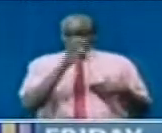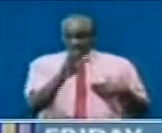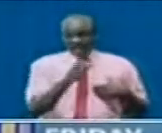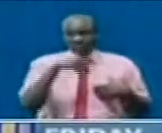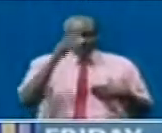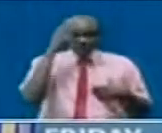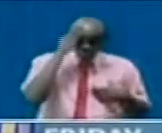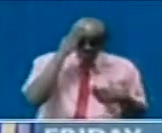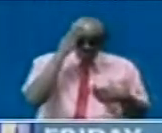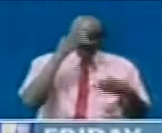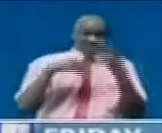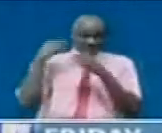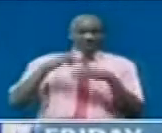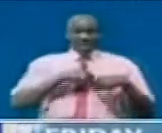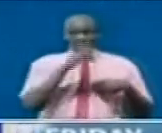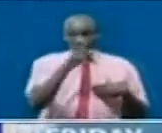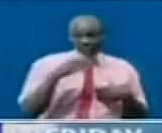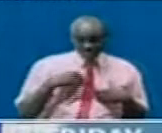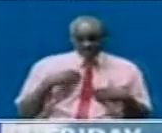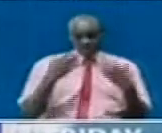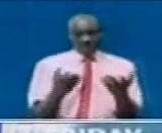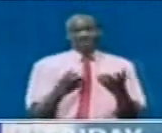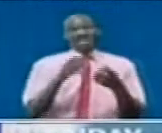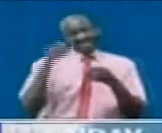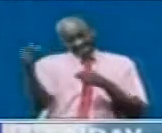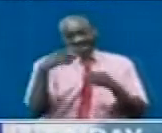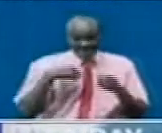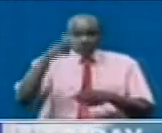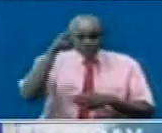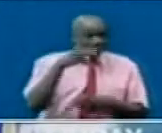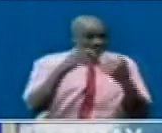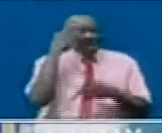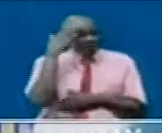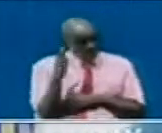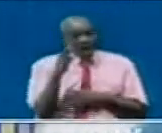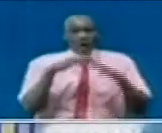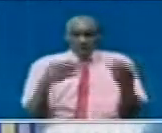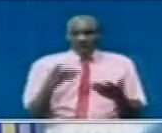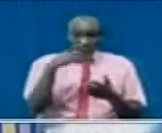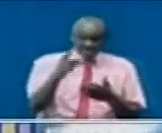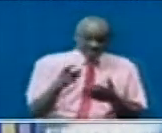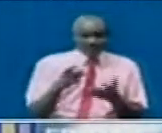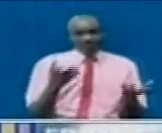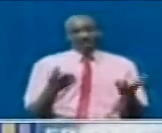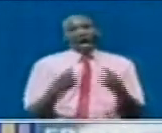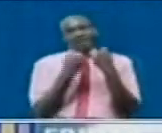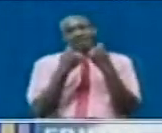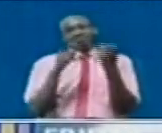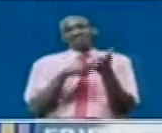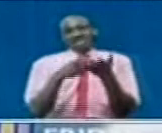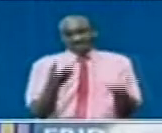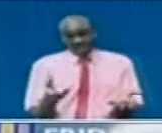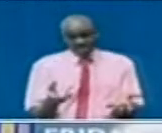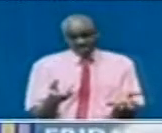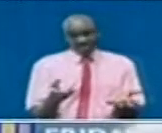know, rather, that River Stinkamp, his girlfriend, was behind the door before he fired the shots? And secondly, was it premeditated? Therefore, was he guilty